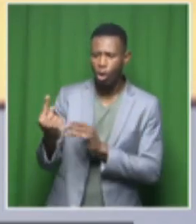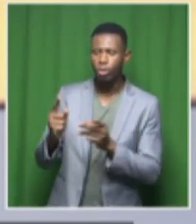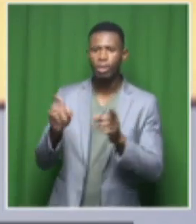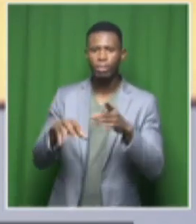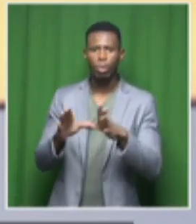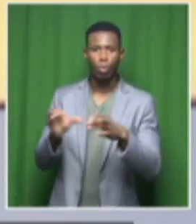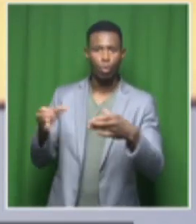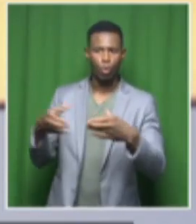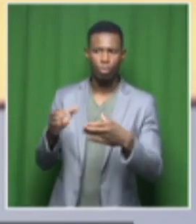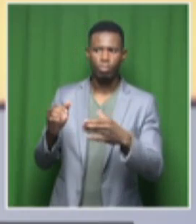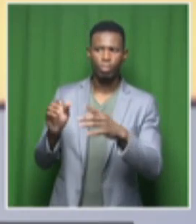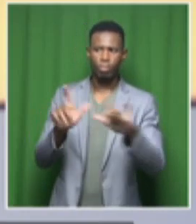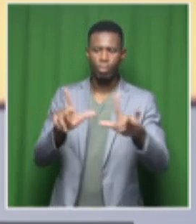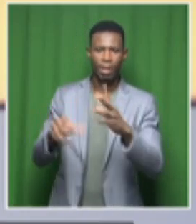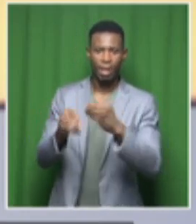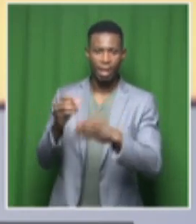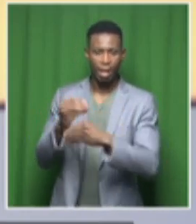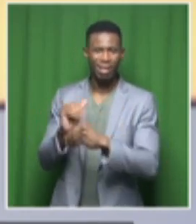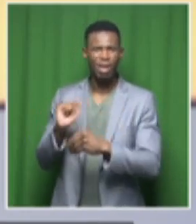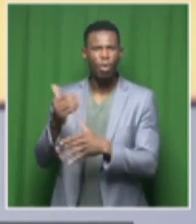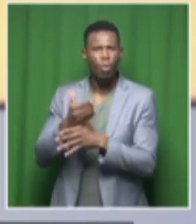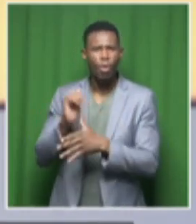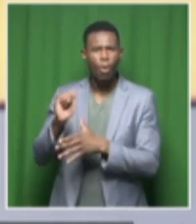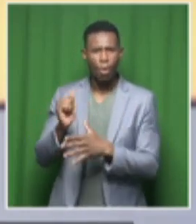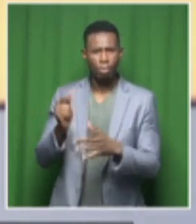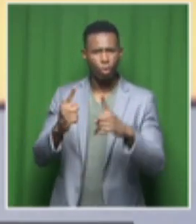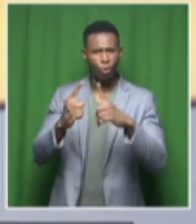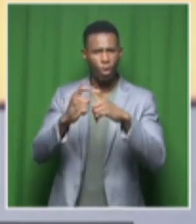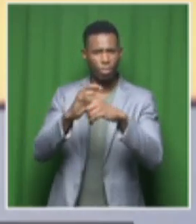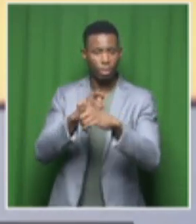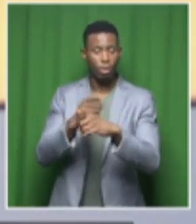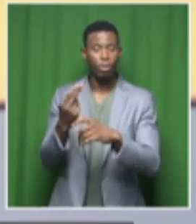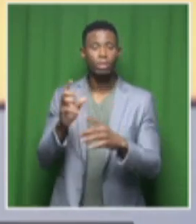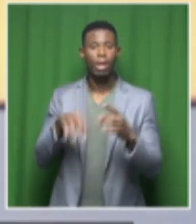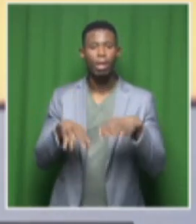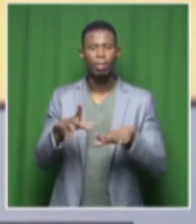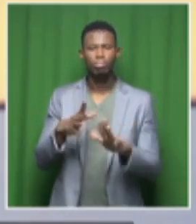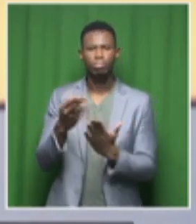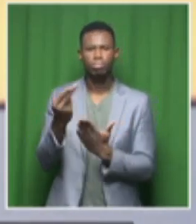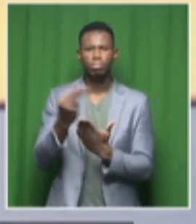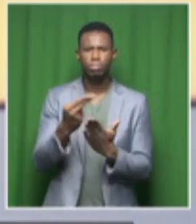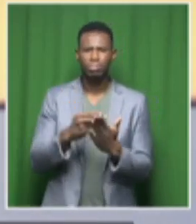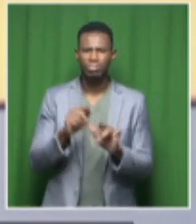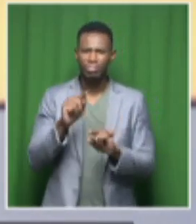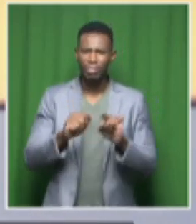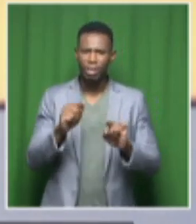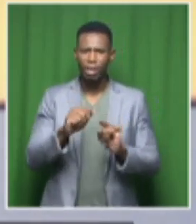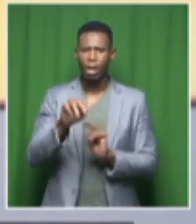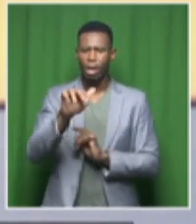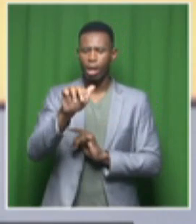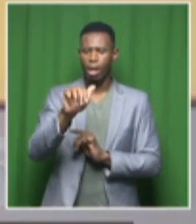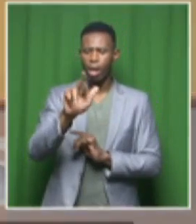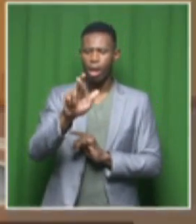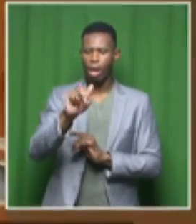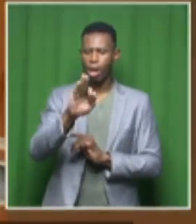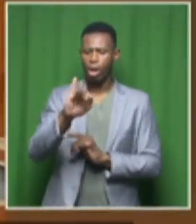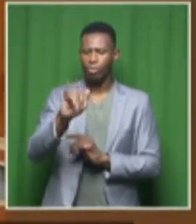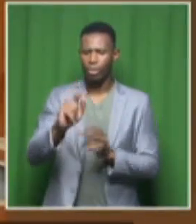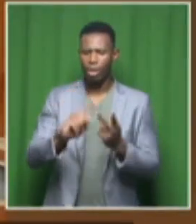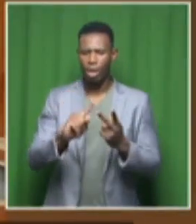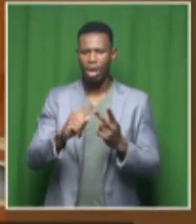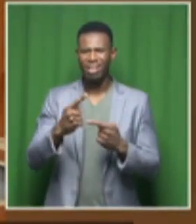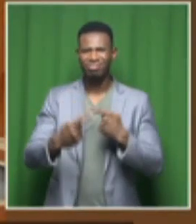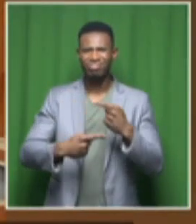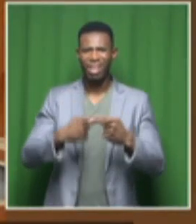complex and yet playful, which in some instances he decorates with a signature blend of raffia, adire and tie-dye